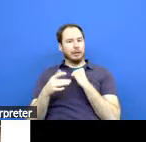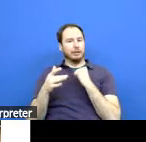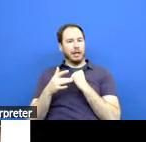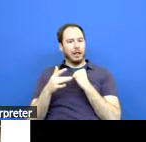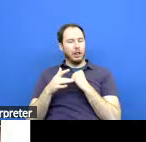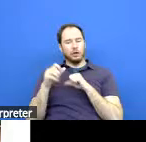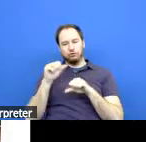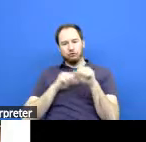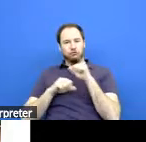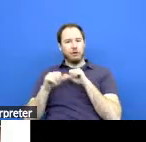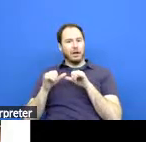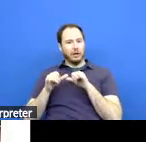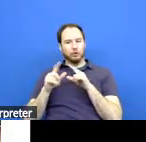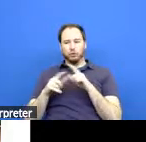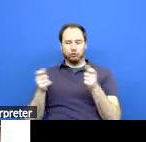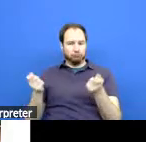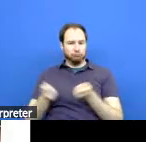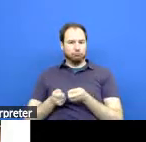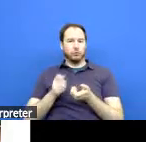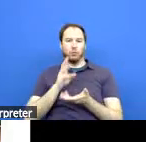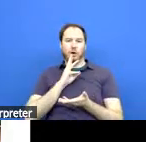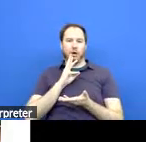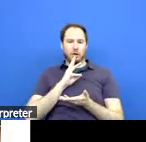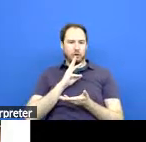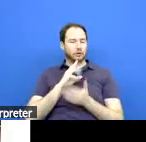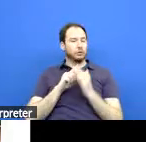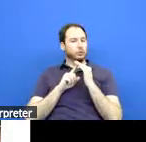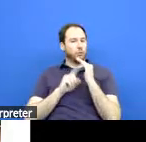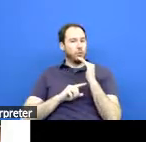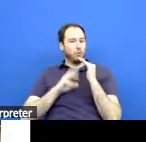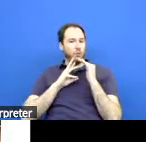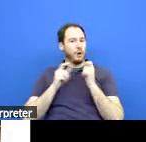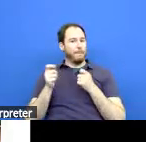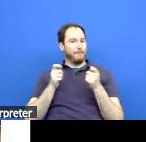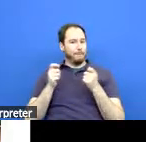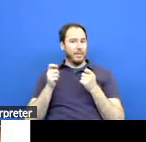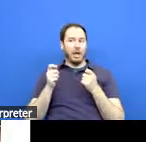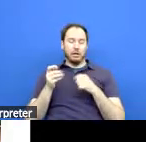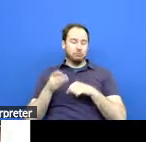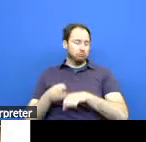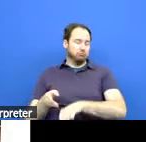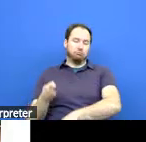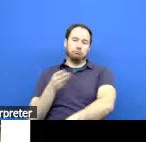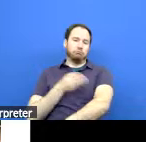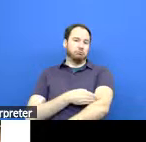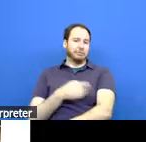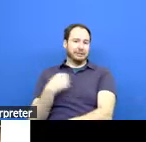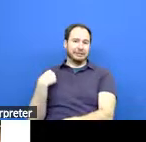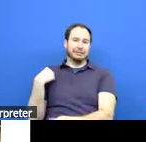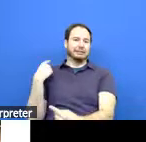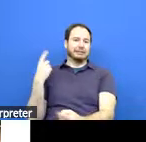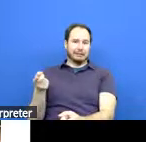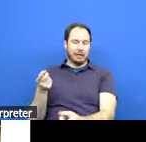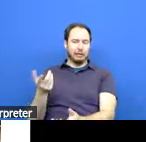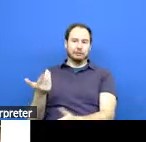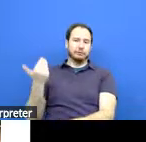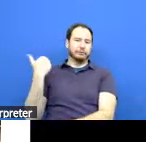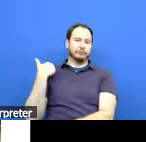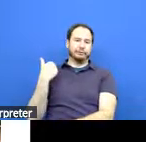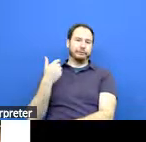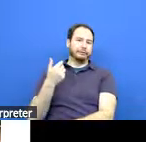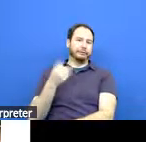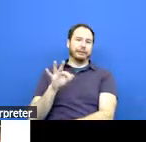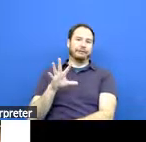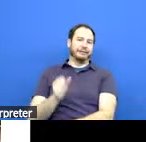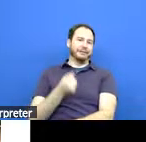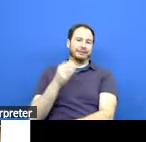that. I will say stormwater management has come a long way since a lot of this town was built in the 50s,